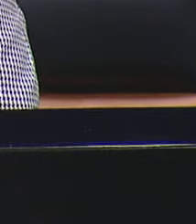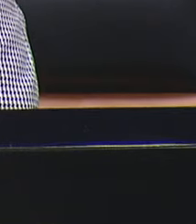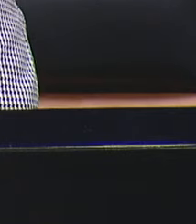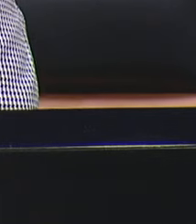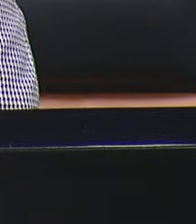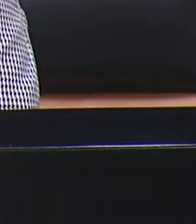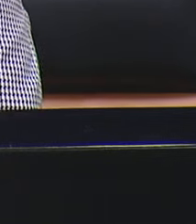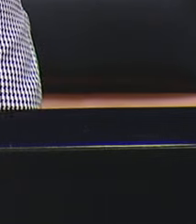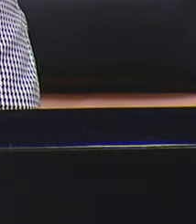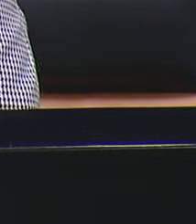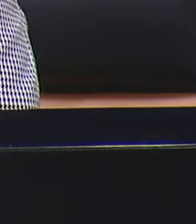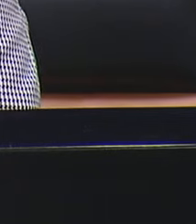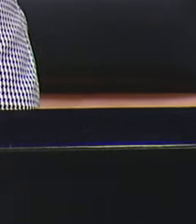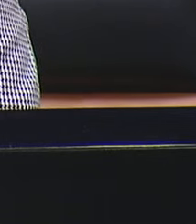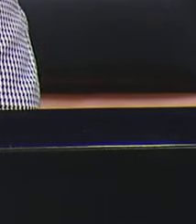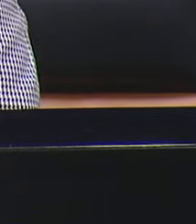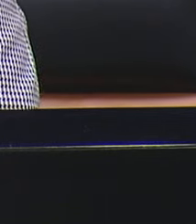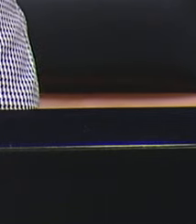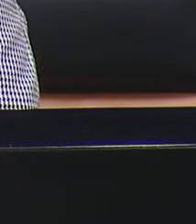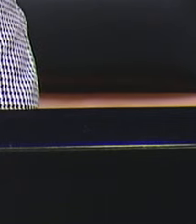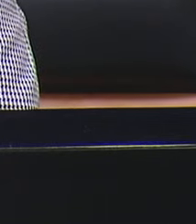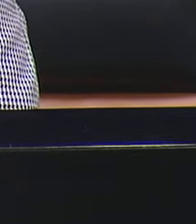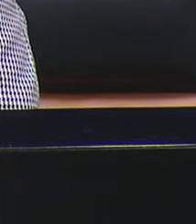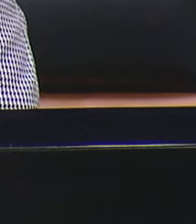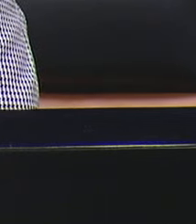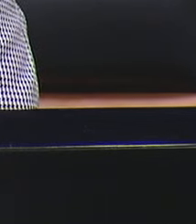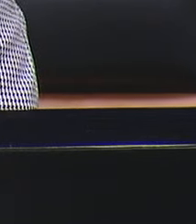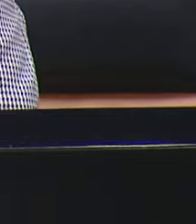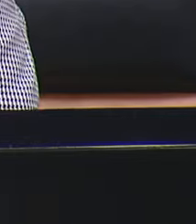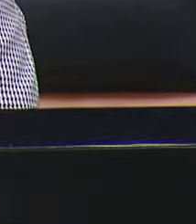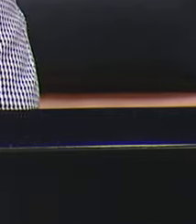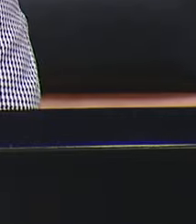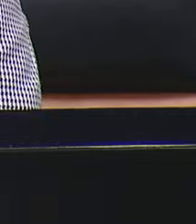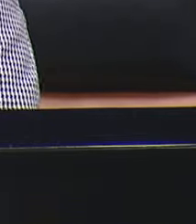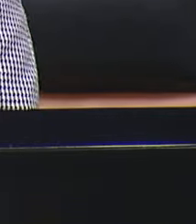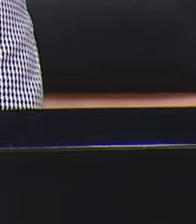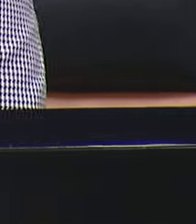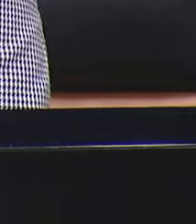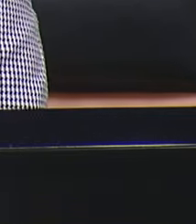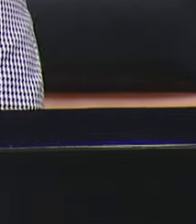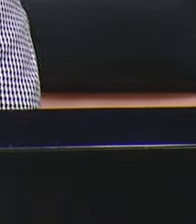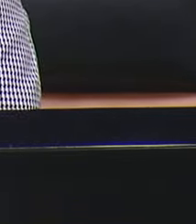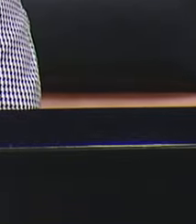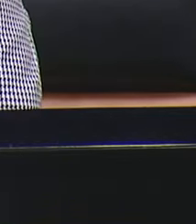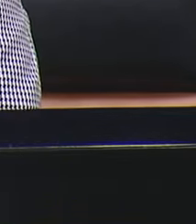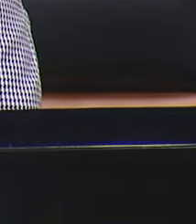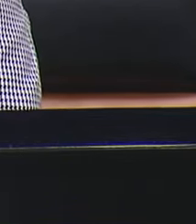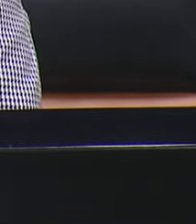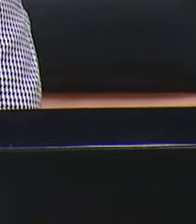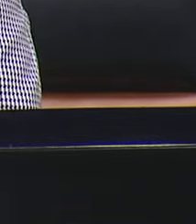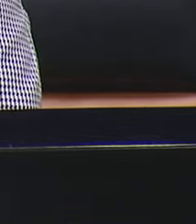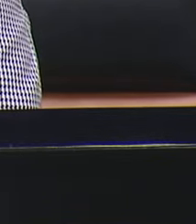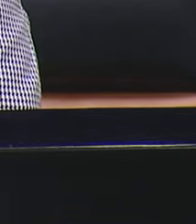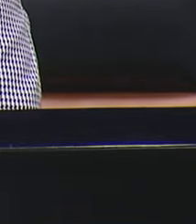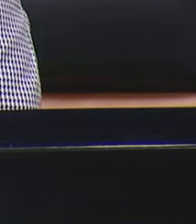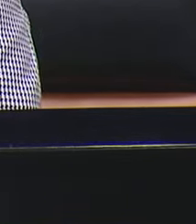it. I think that is a good suggestion, although it's not a point of order. It's not a point of order,